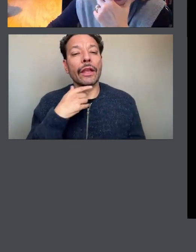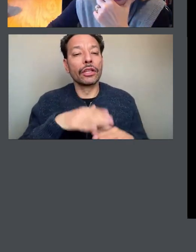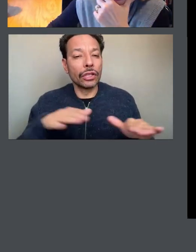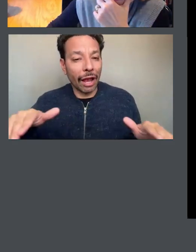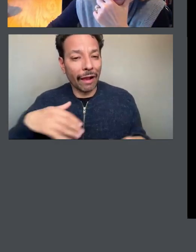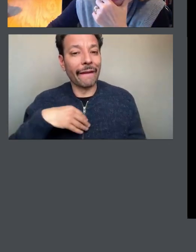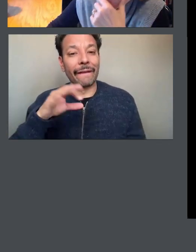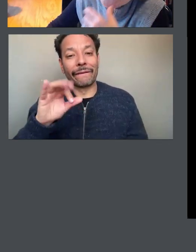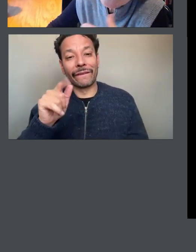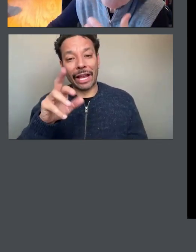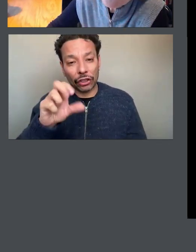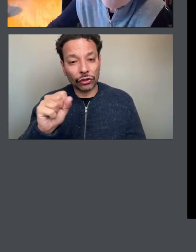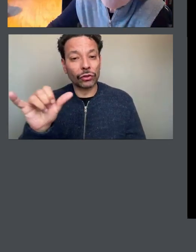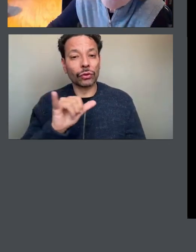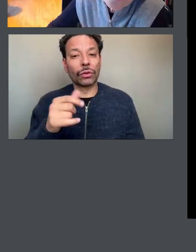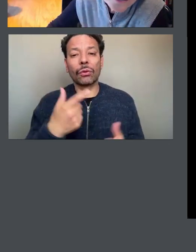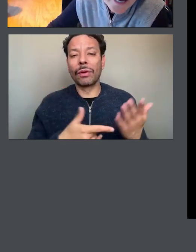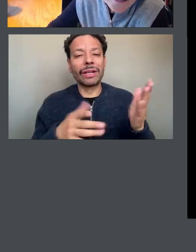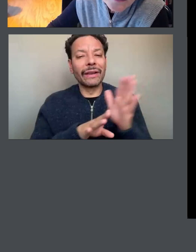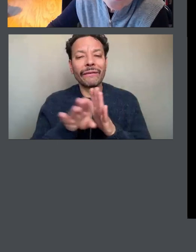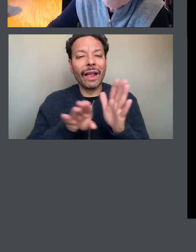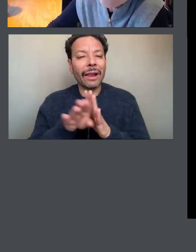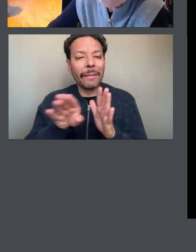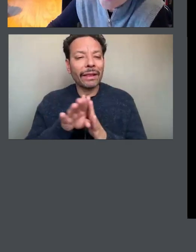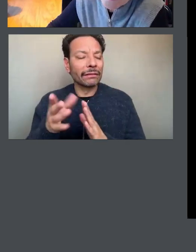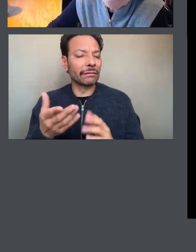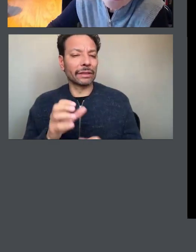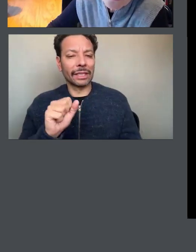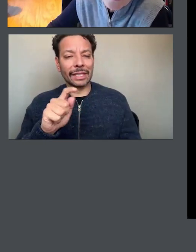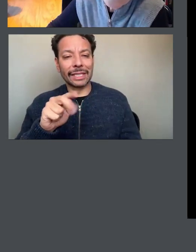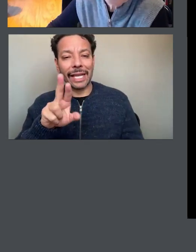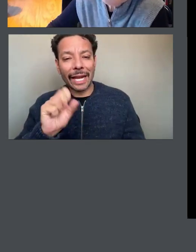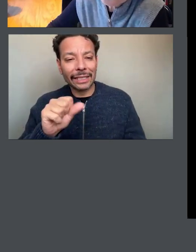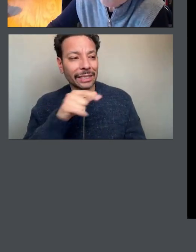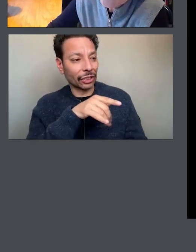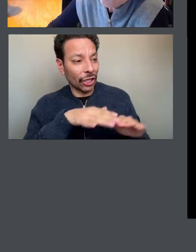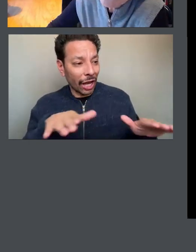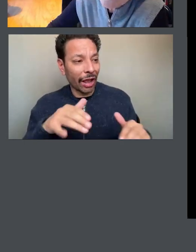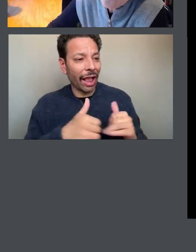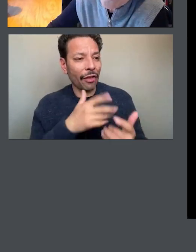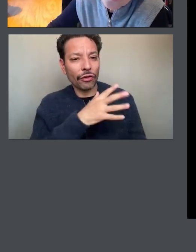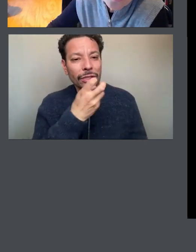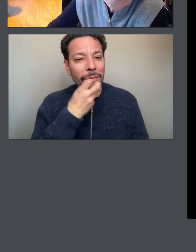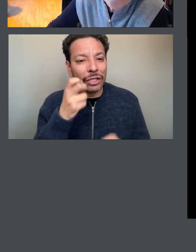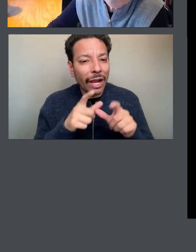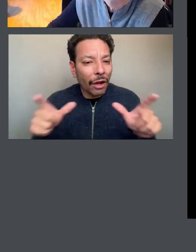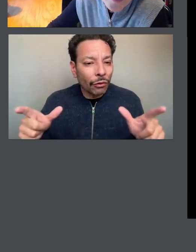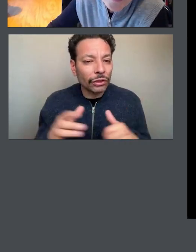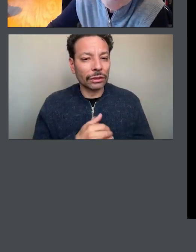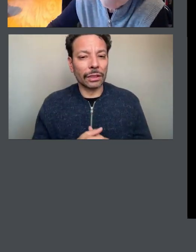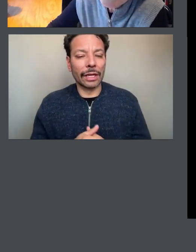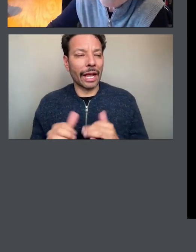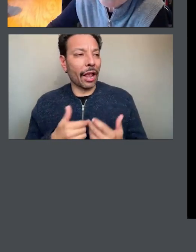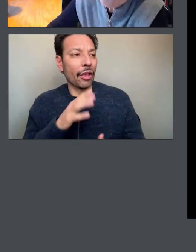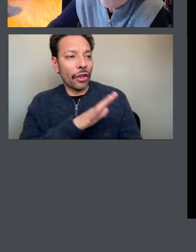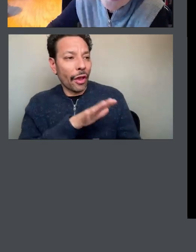to be considered. What's the developmental status of this child? How is their speech and language? How are their academics, their